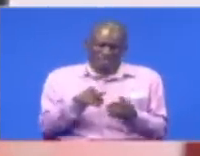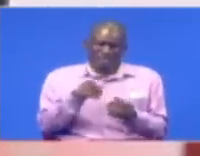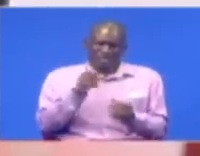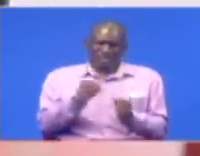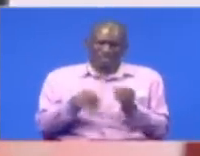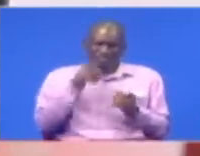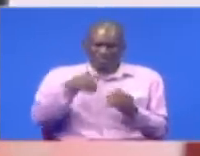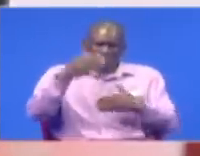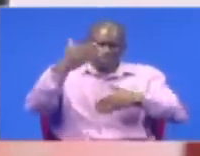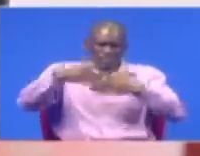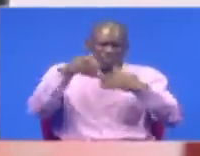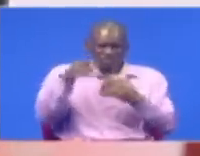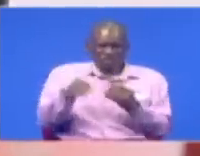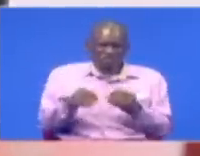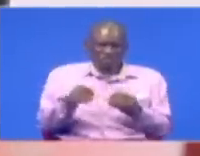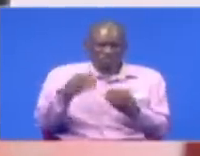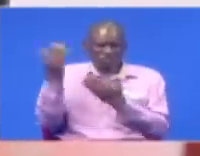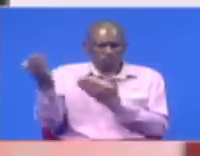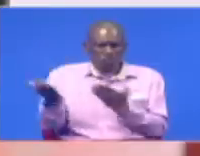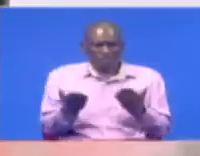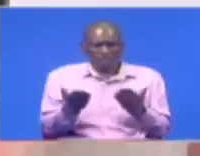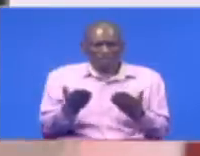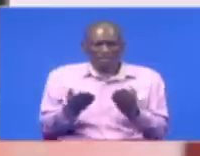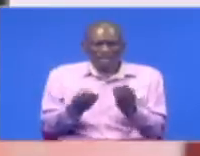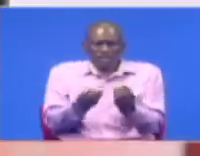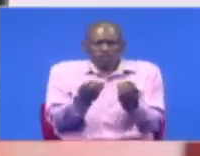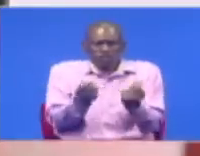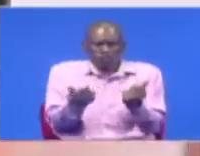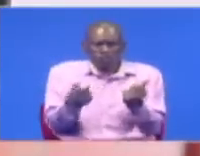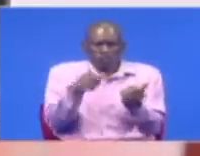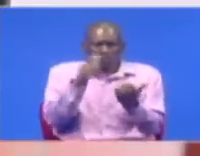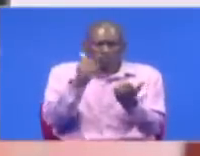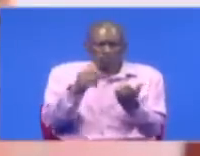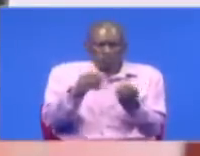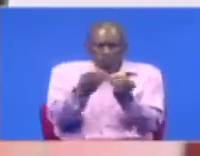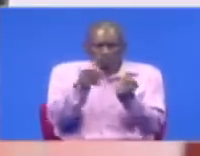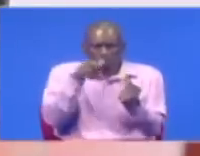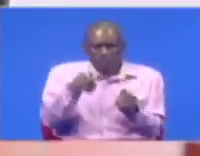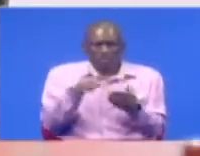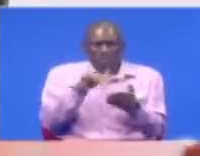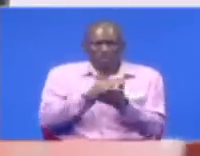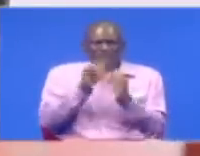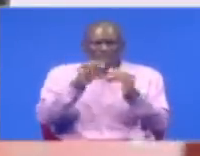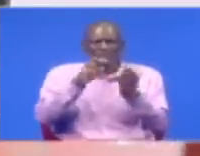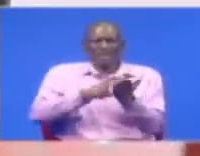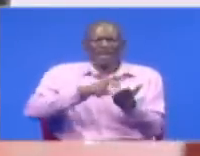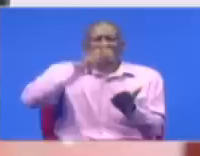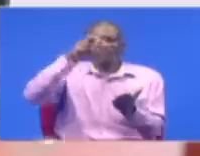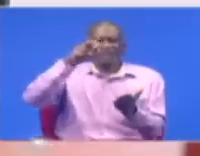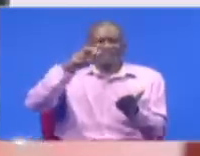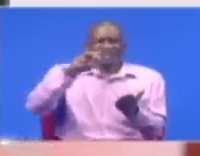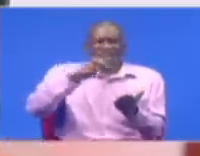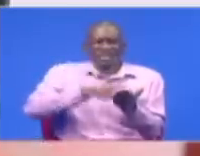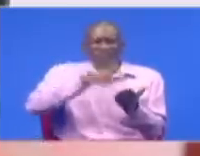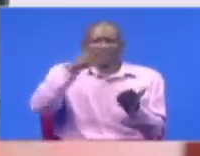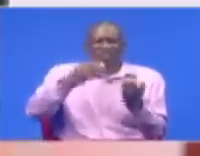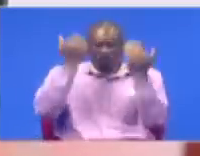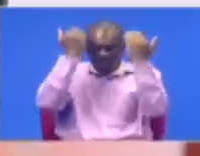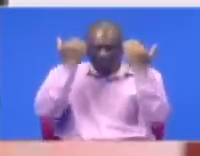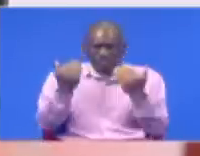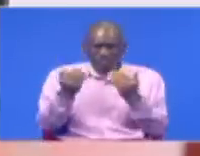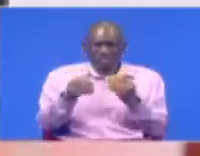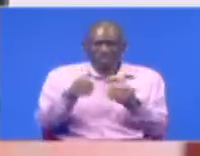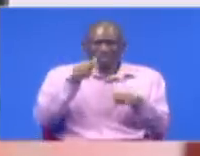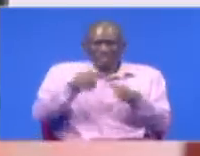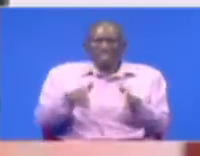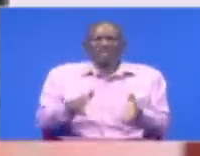that relationship is to bring a speedy resolution, then that will be an advantage to the judiciary, in